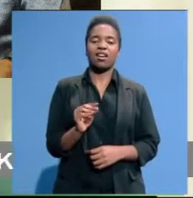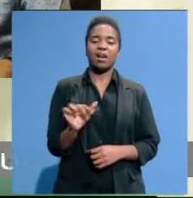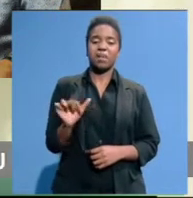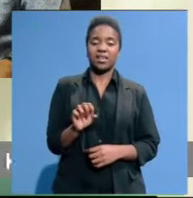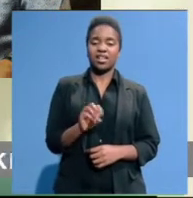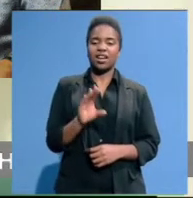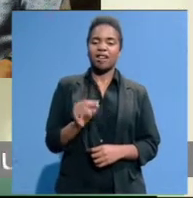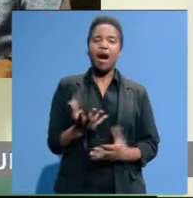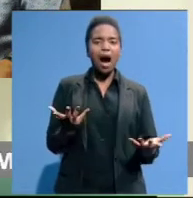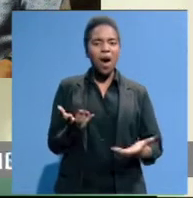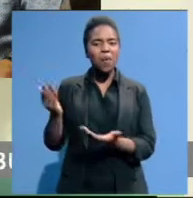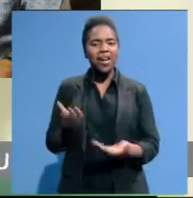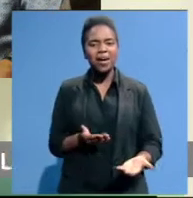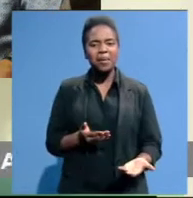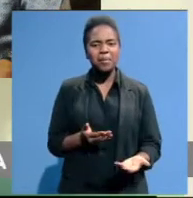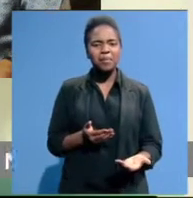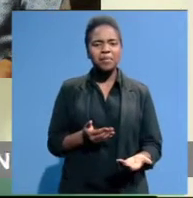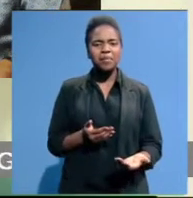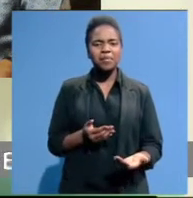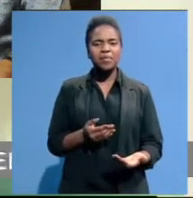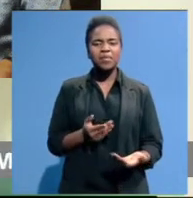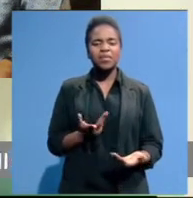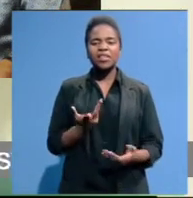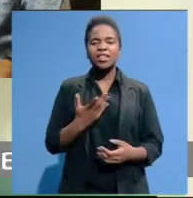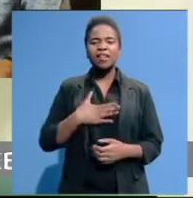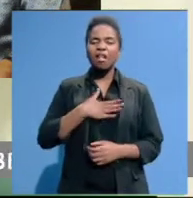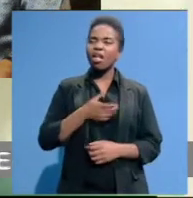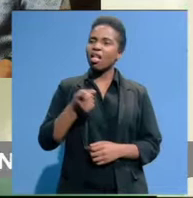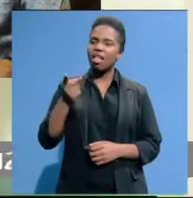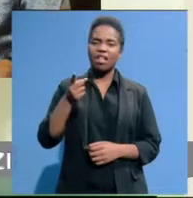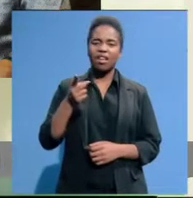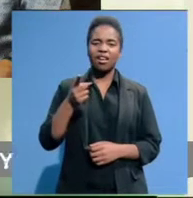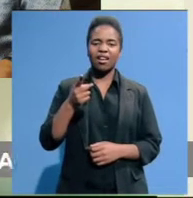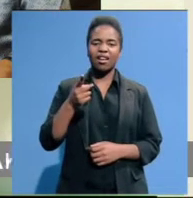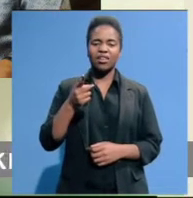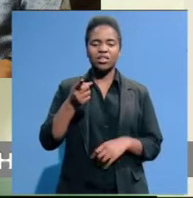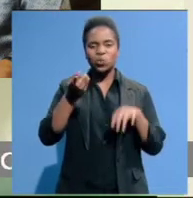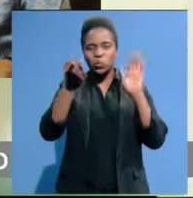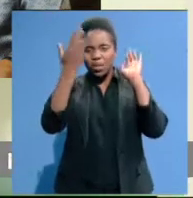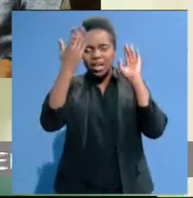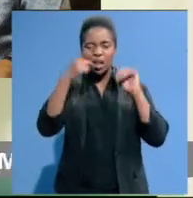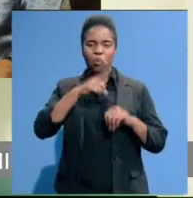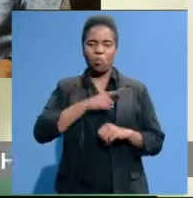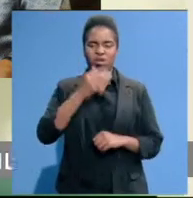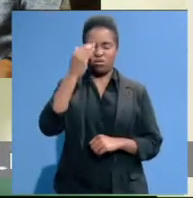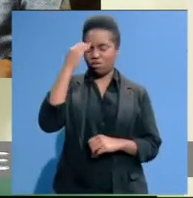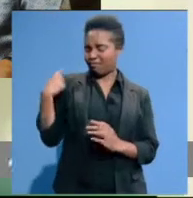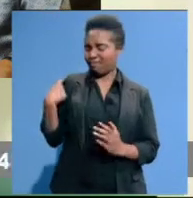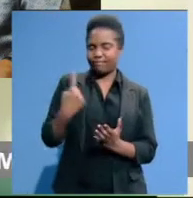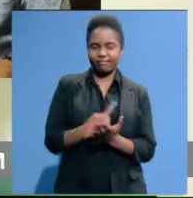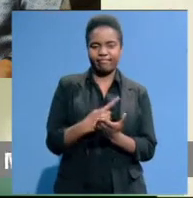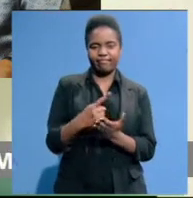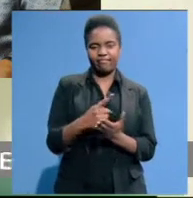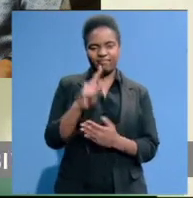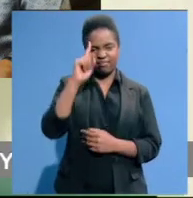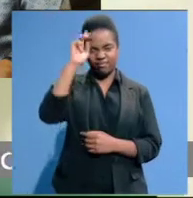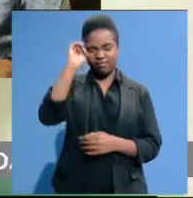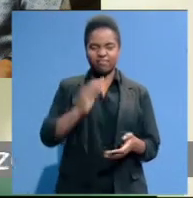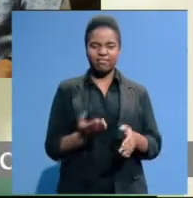at the 46664 concert for Madiba's 90th birthday. Now he joins us live on the line from Swaziland.